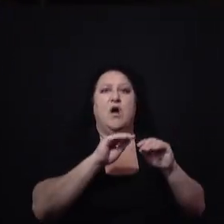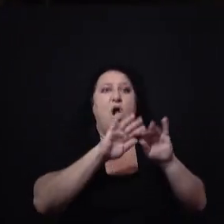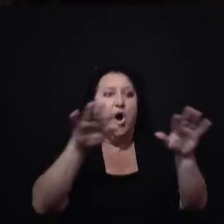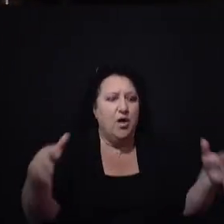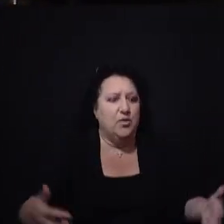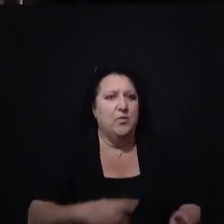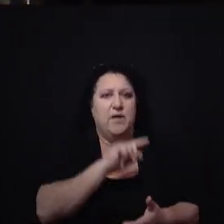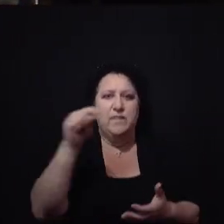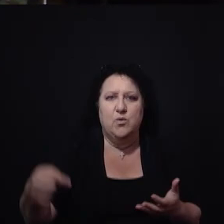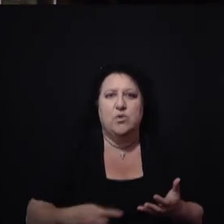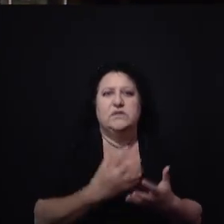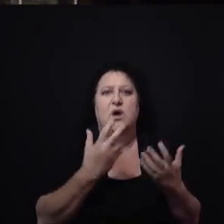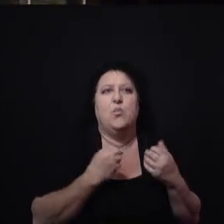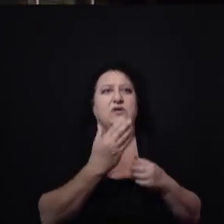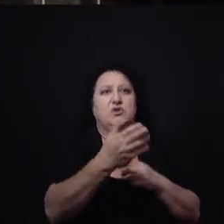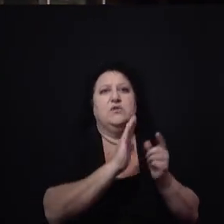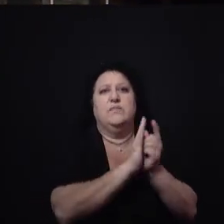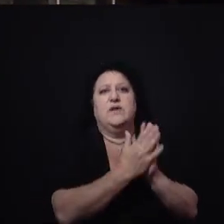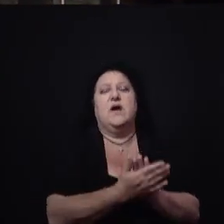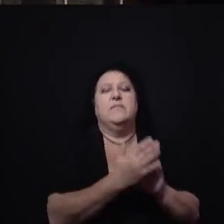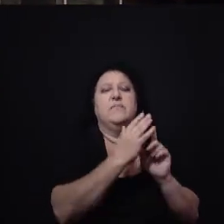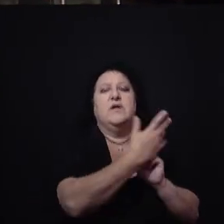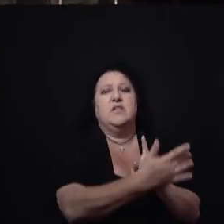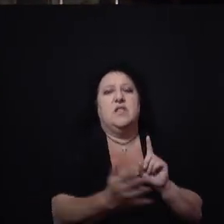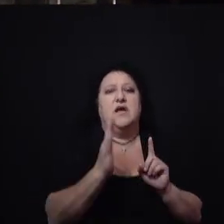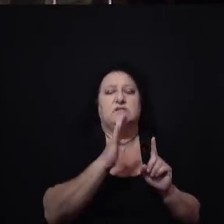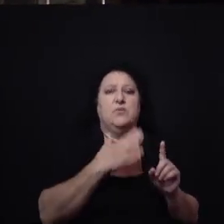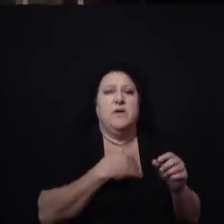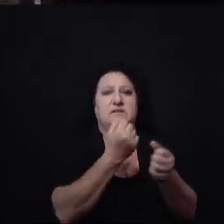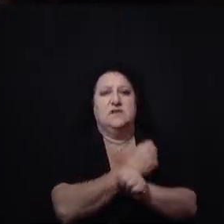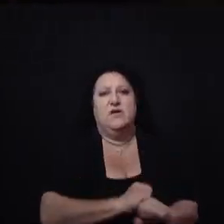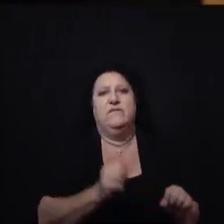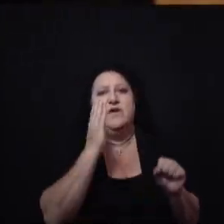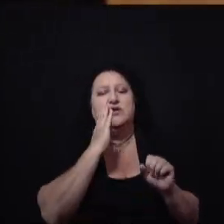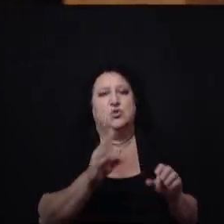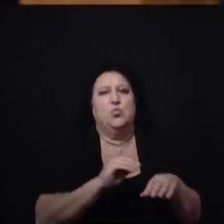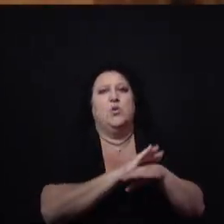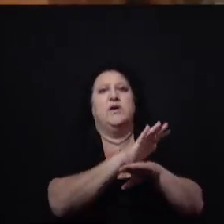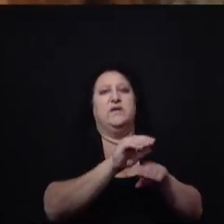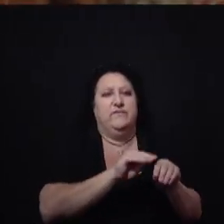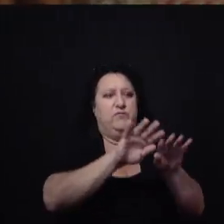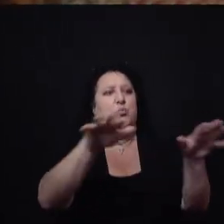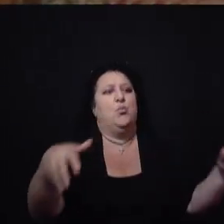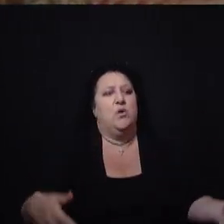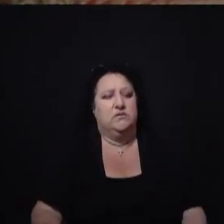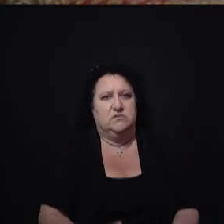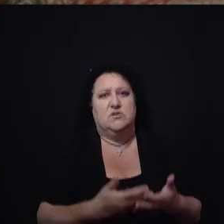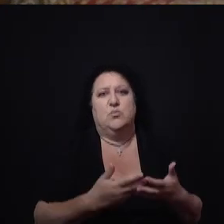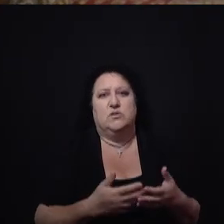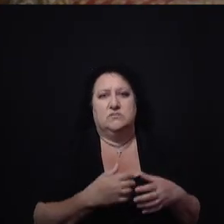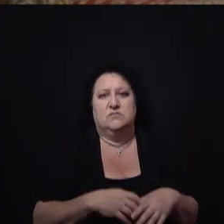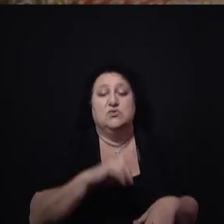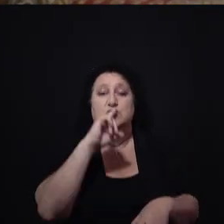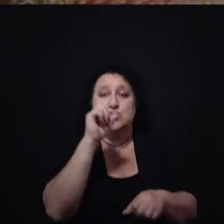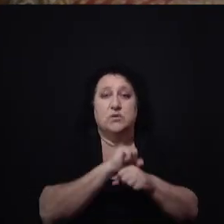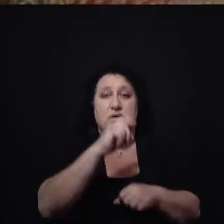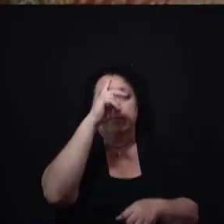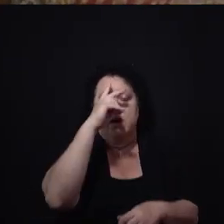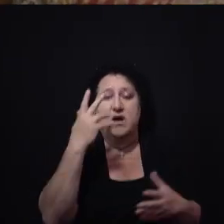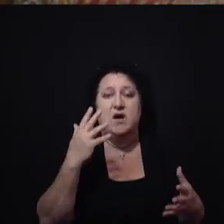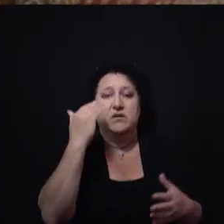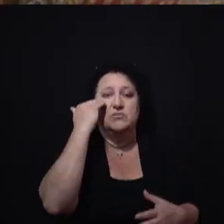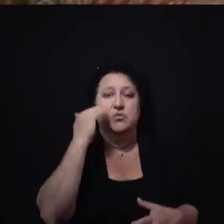them, to the nations, that my salvation may reach to the end of the earth. Surely Paul knew